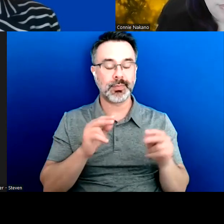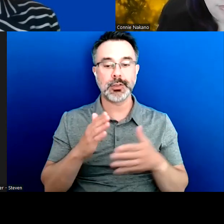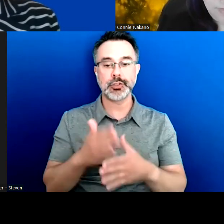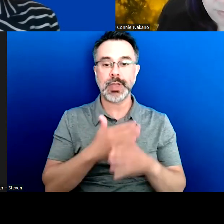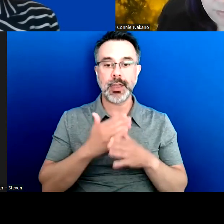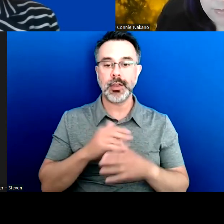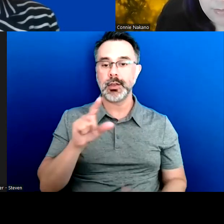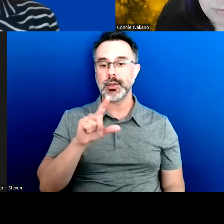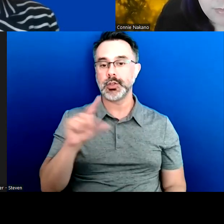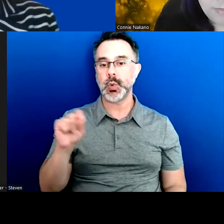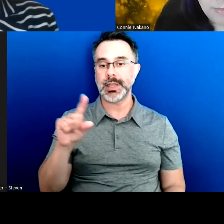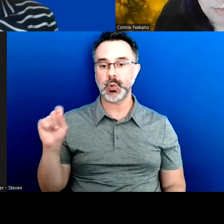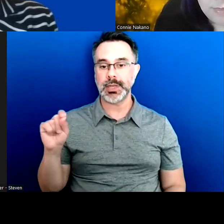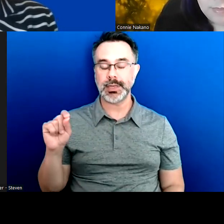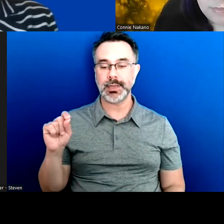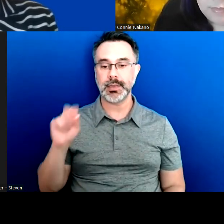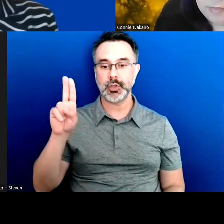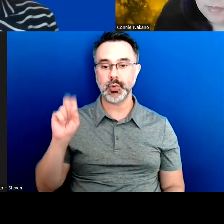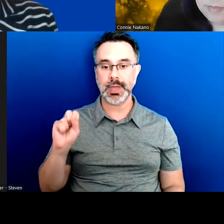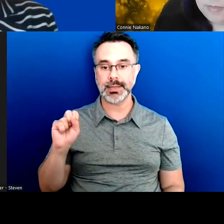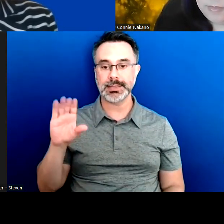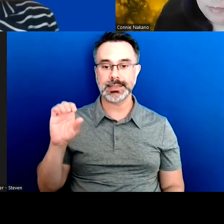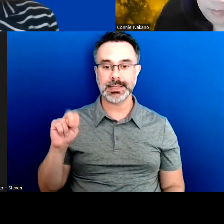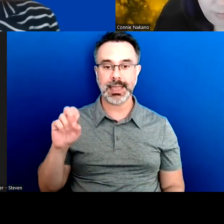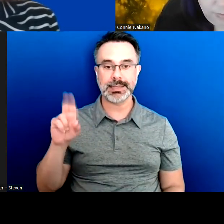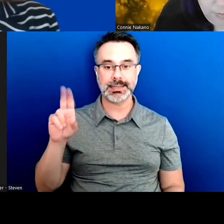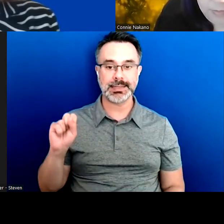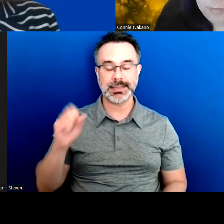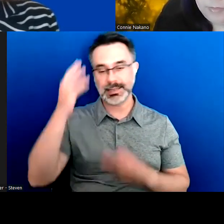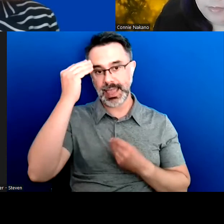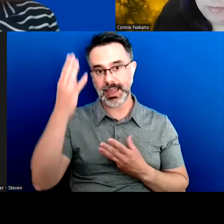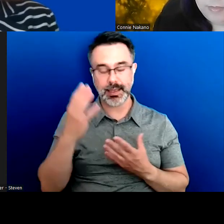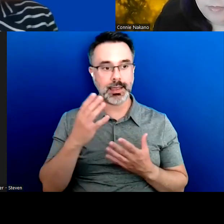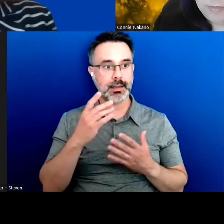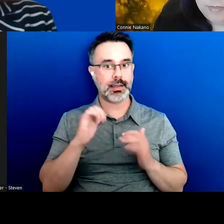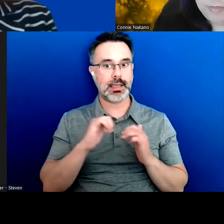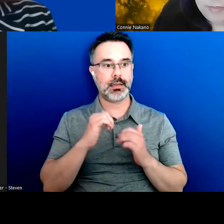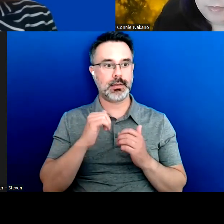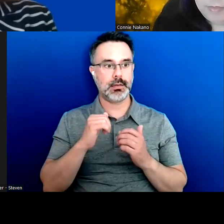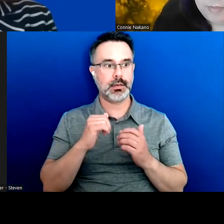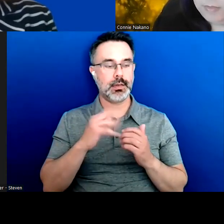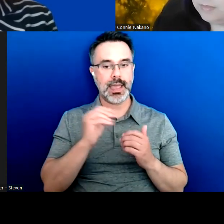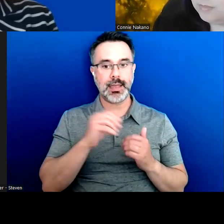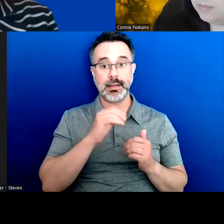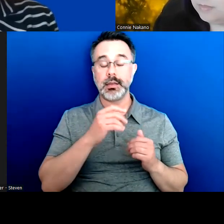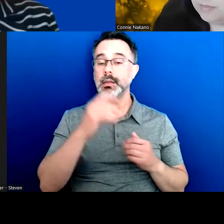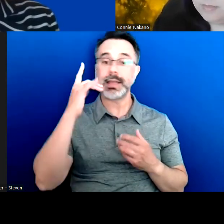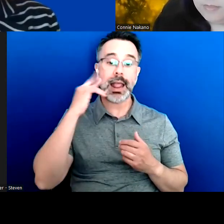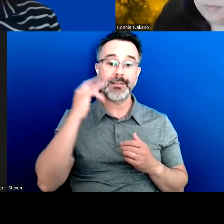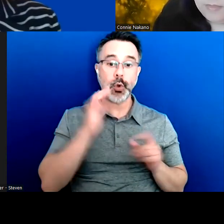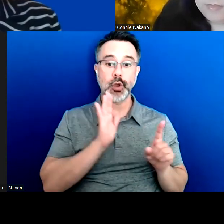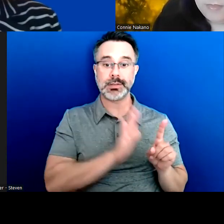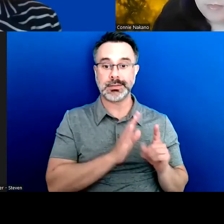US Census data and what that means for the state of California. So we may find those answers for you this summer.